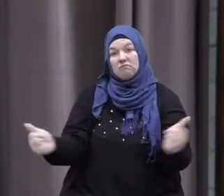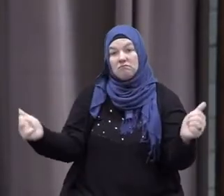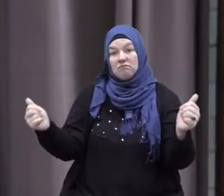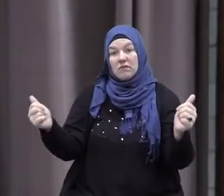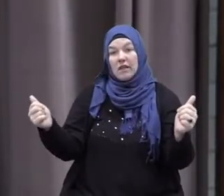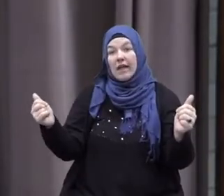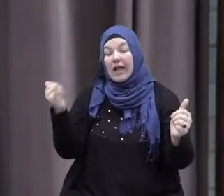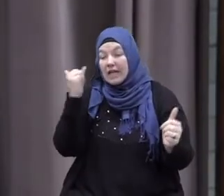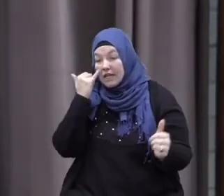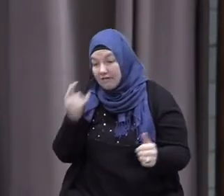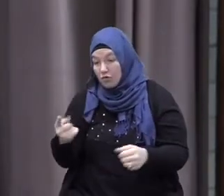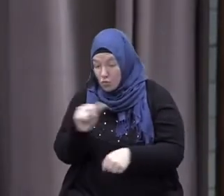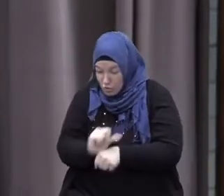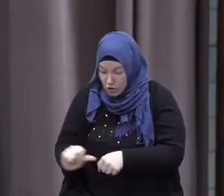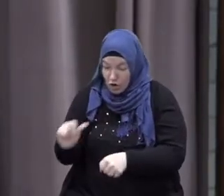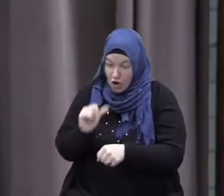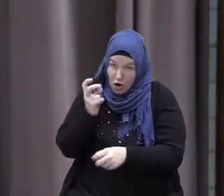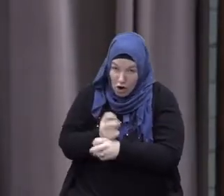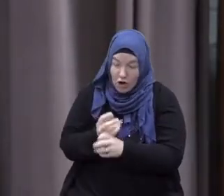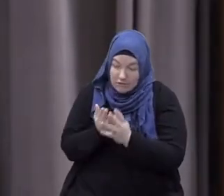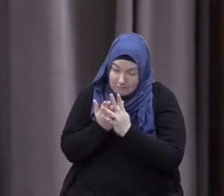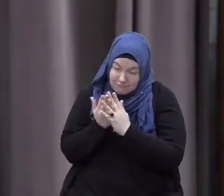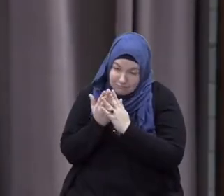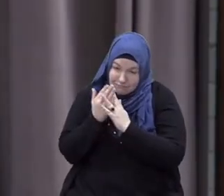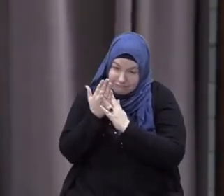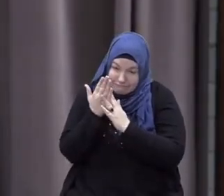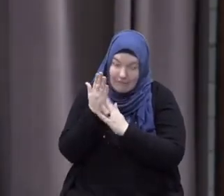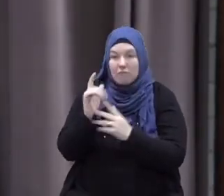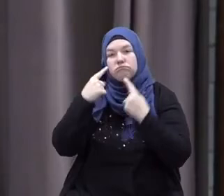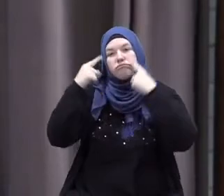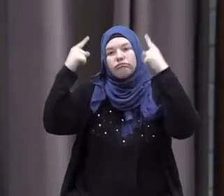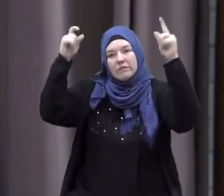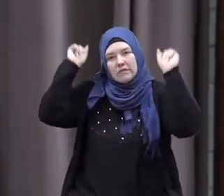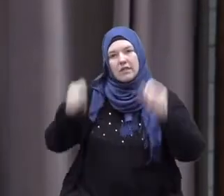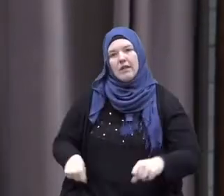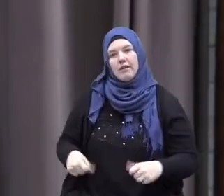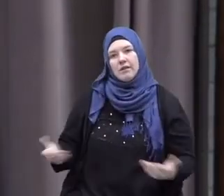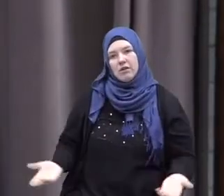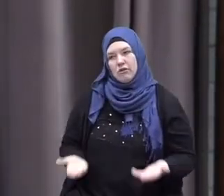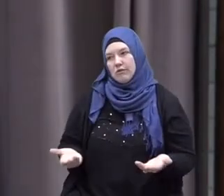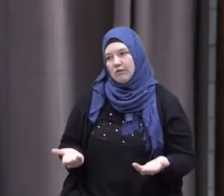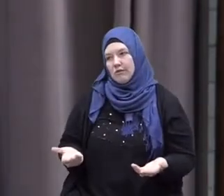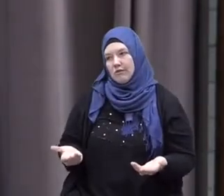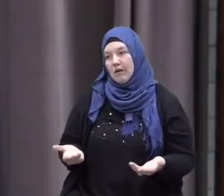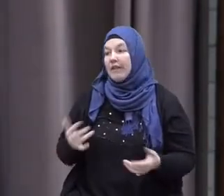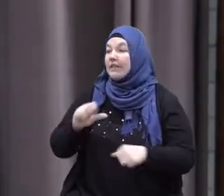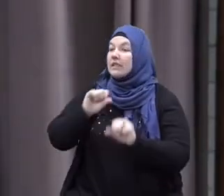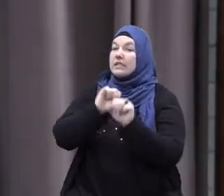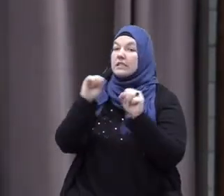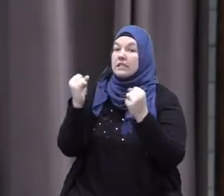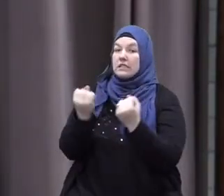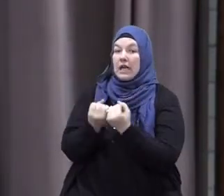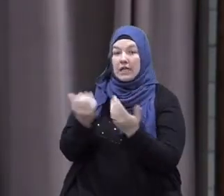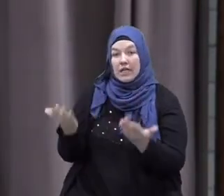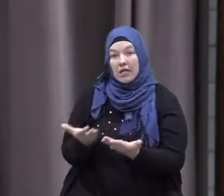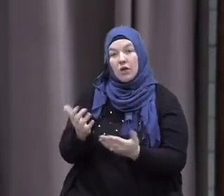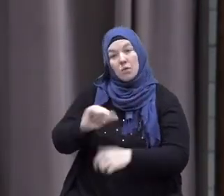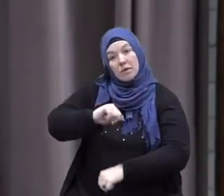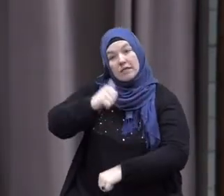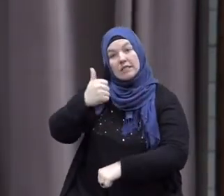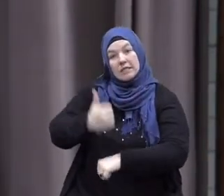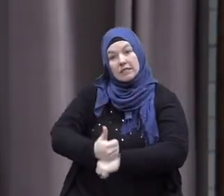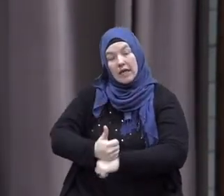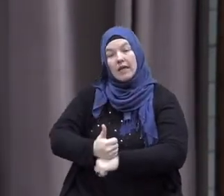achieve your potential through the legal pursuit of your endeavors. The society was